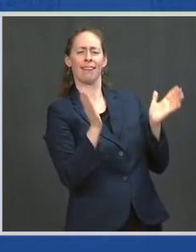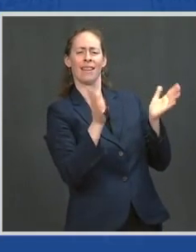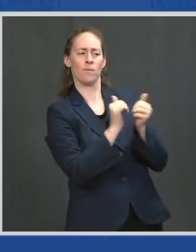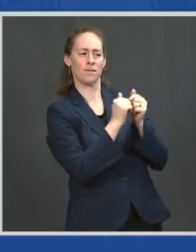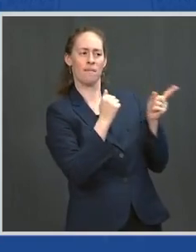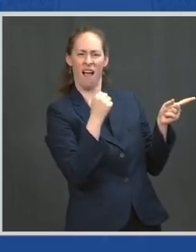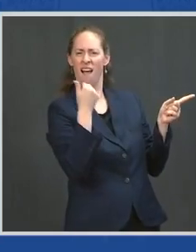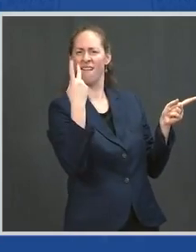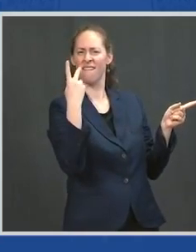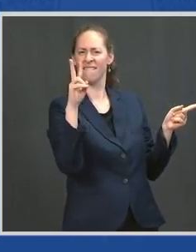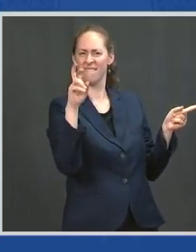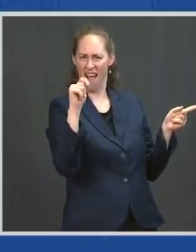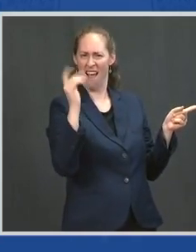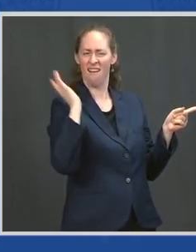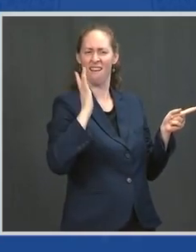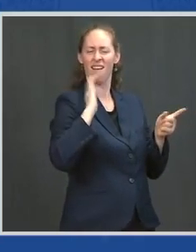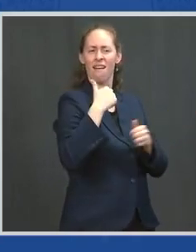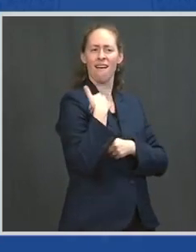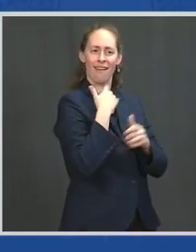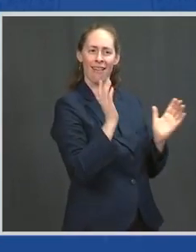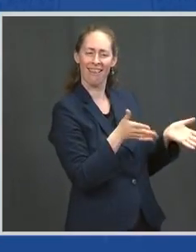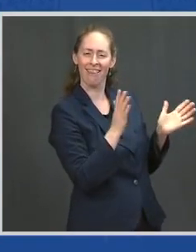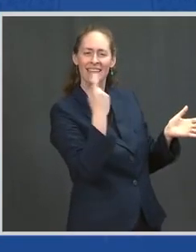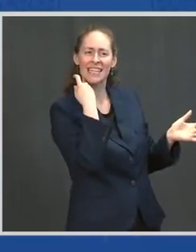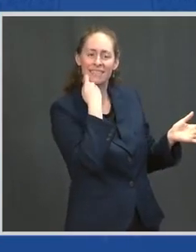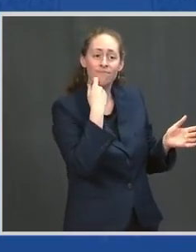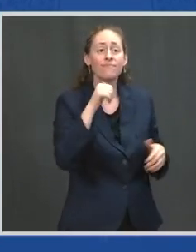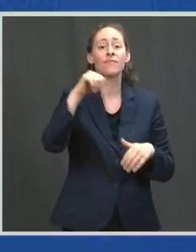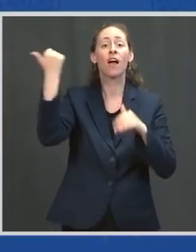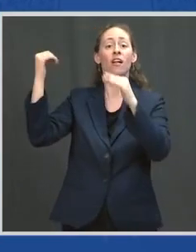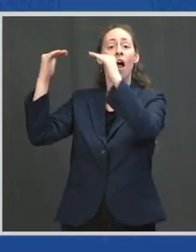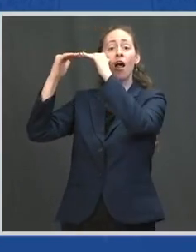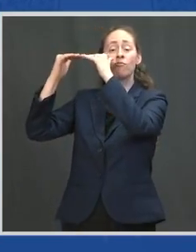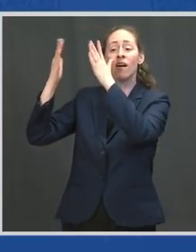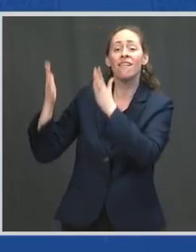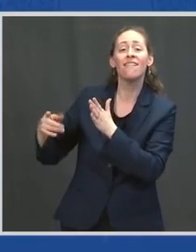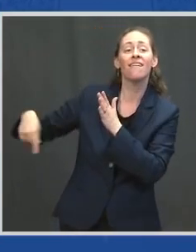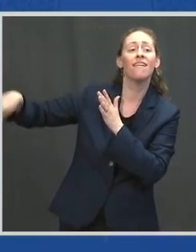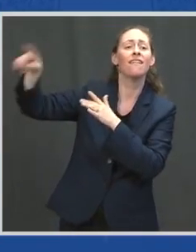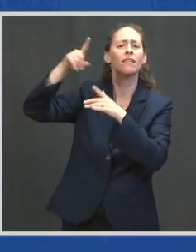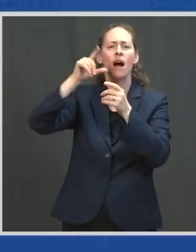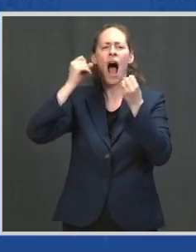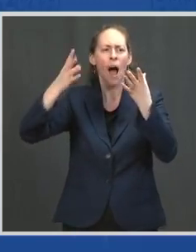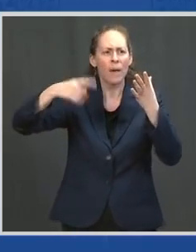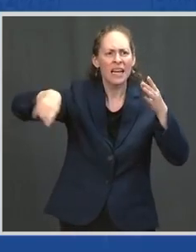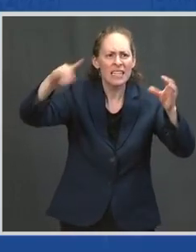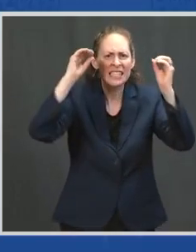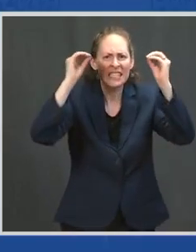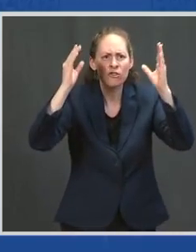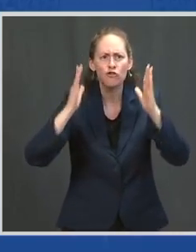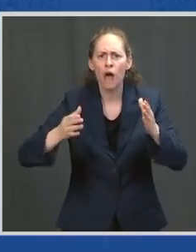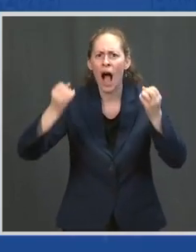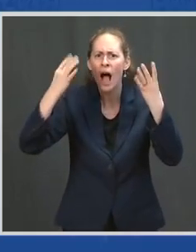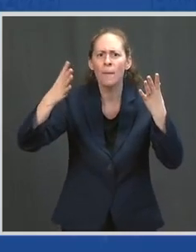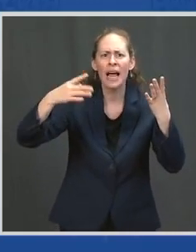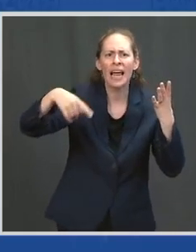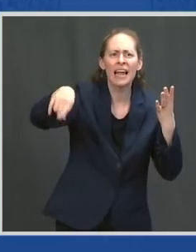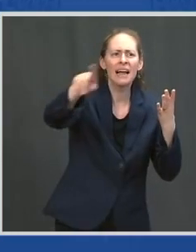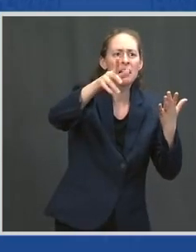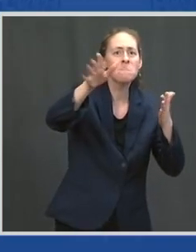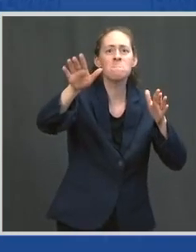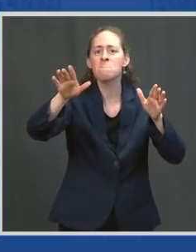my colleagues and my fellow educators, how many are professors here? How many people teach